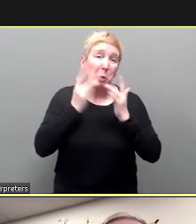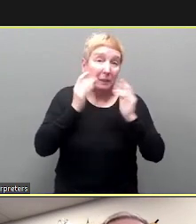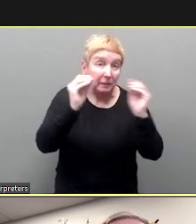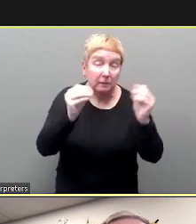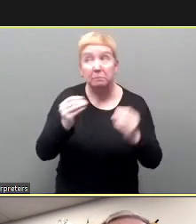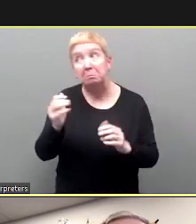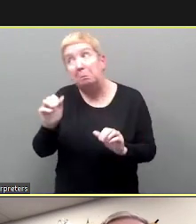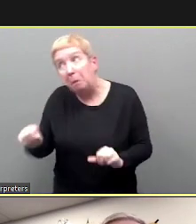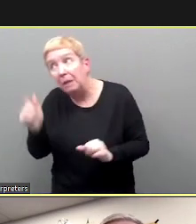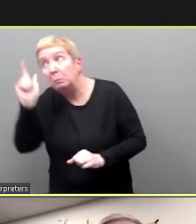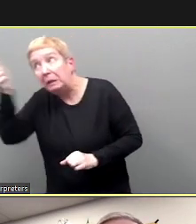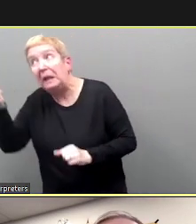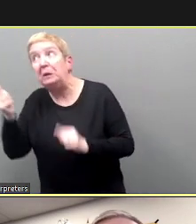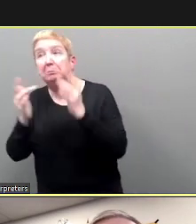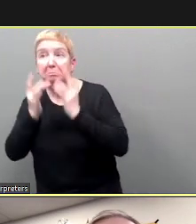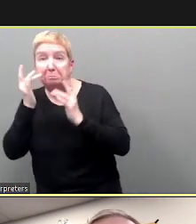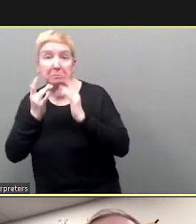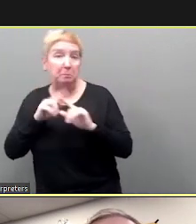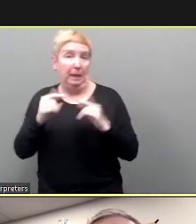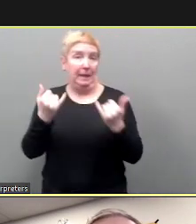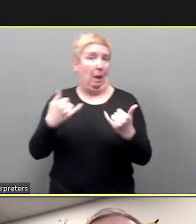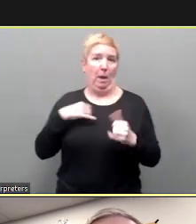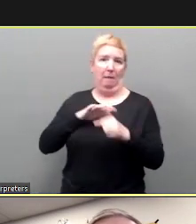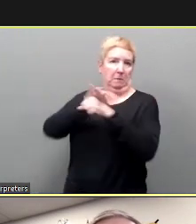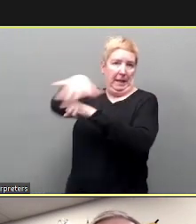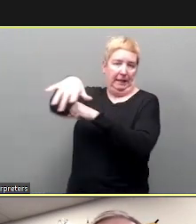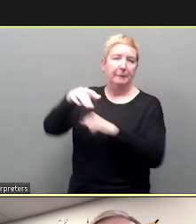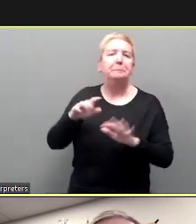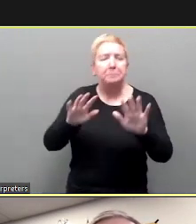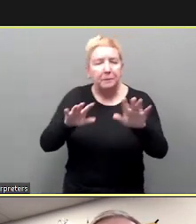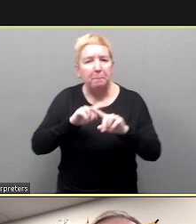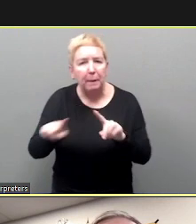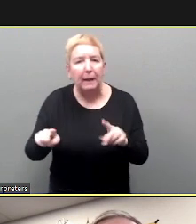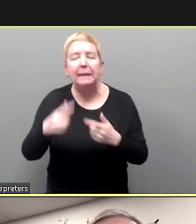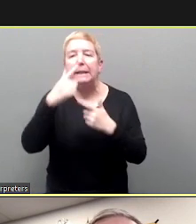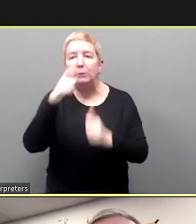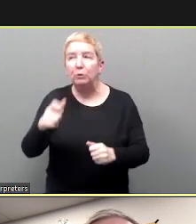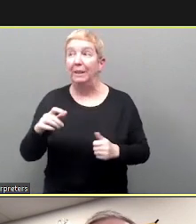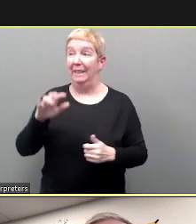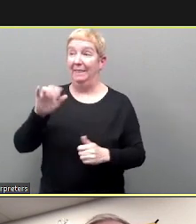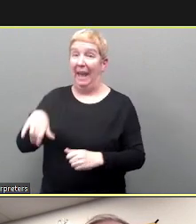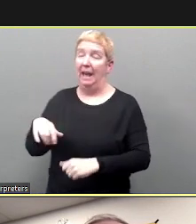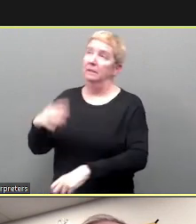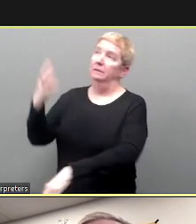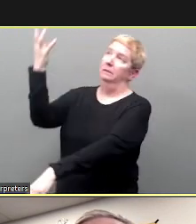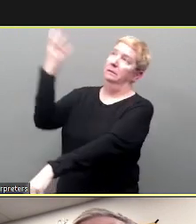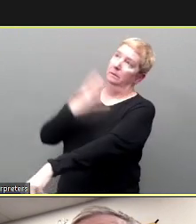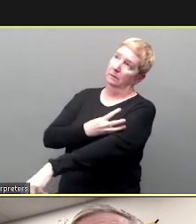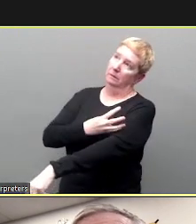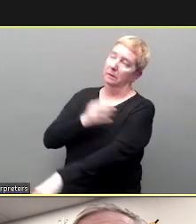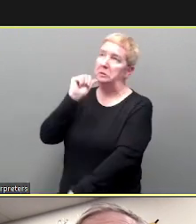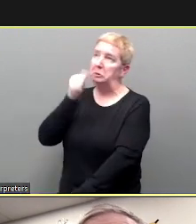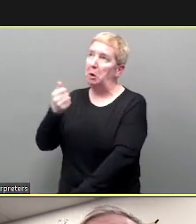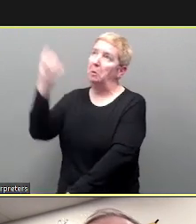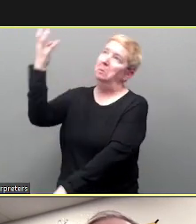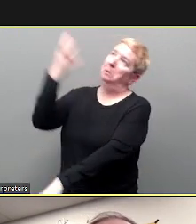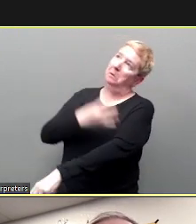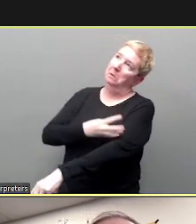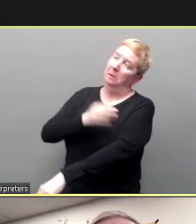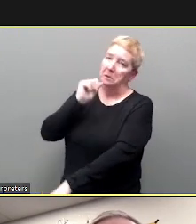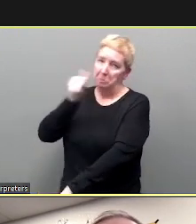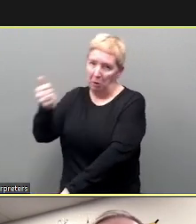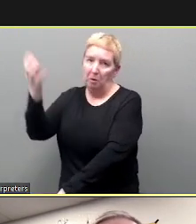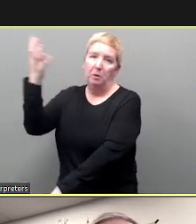the thing about it though, is that 3 separate 1 to 2 hour infusions compared to the 1 infusion